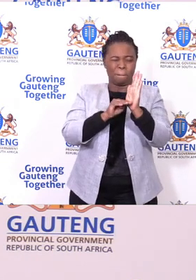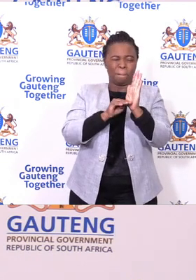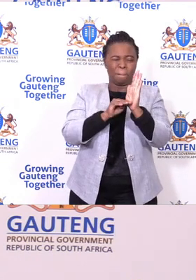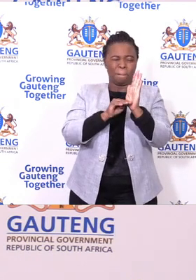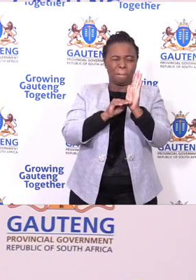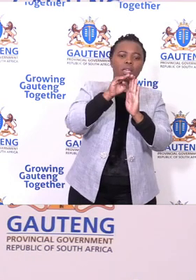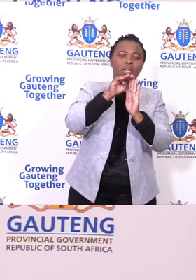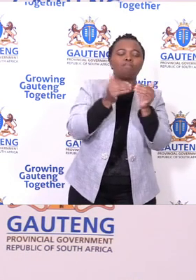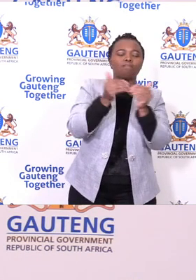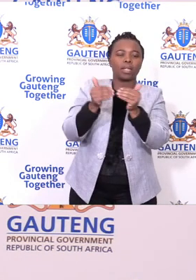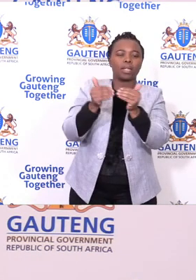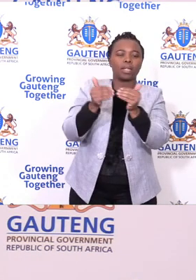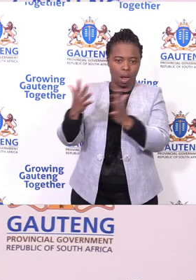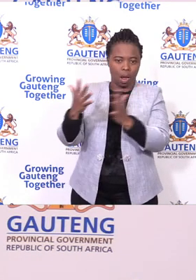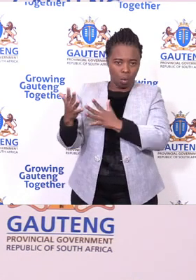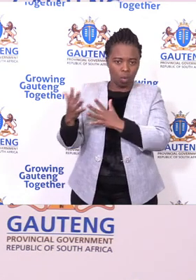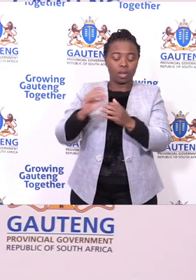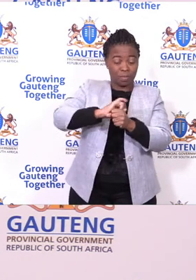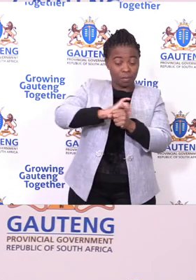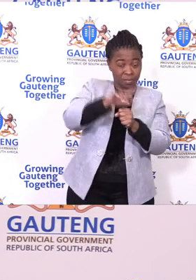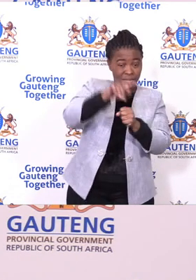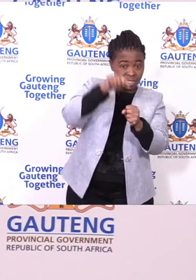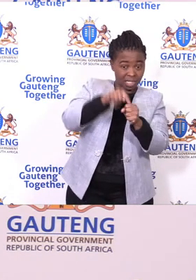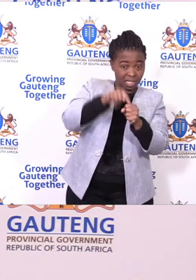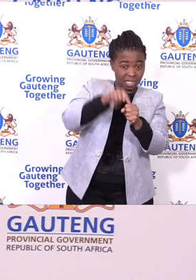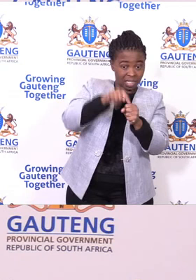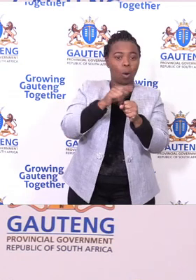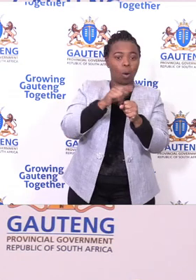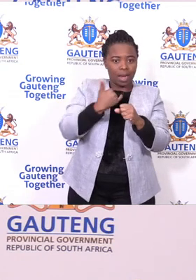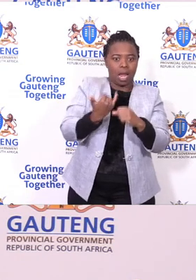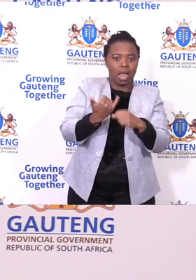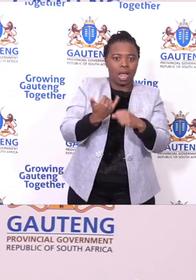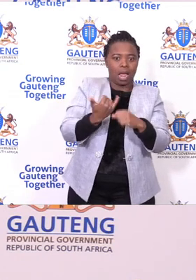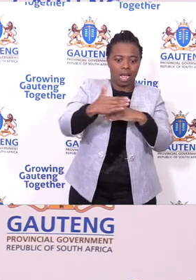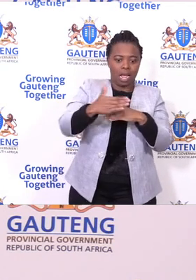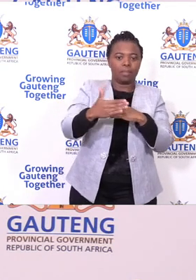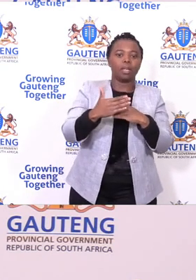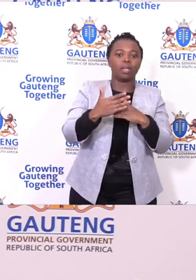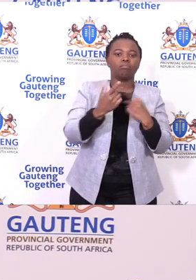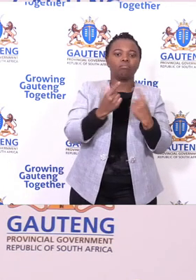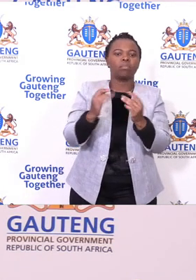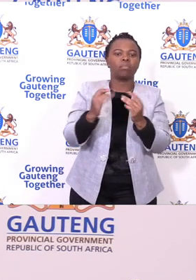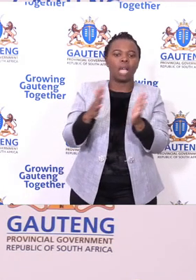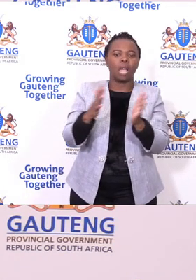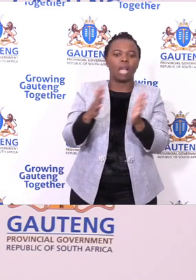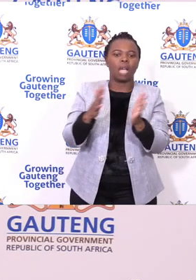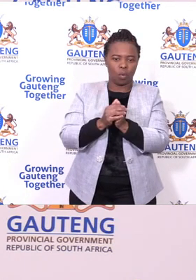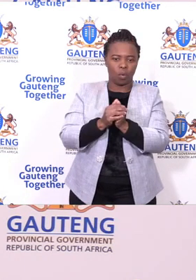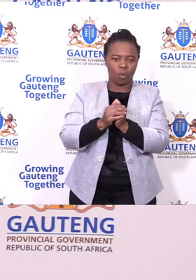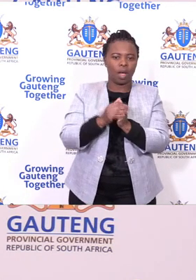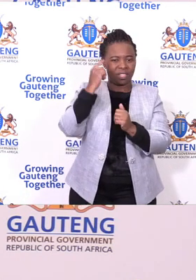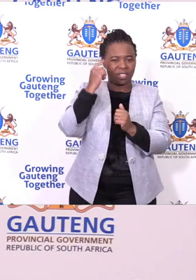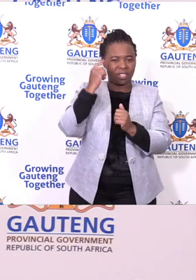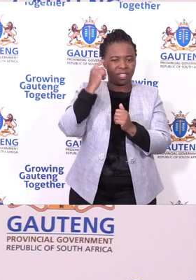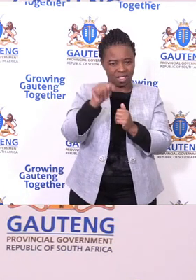aspect for us to be dealing with the pandemic as at this stage in Gauteng. And maybe in that space, I will go on